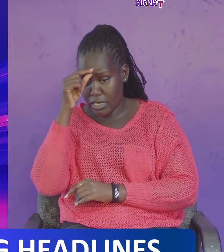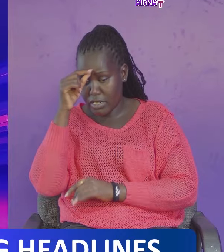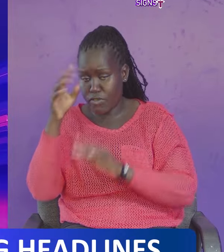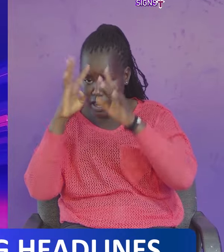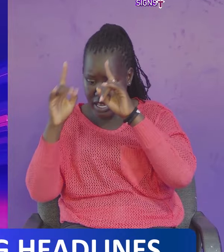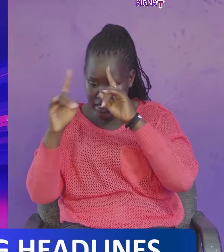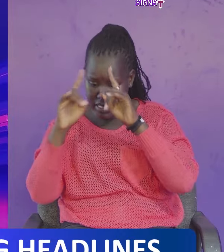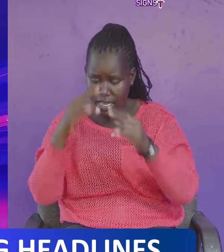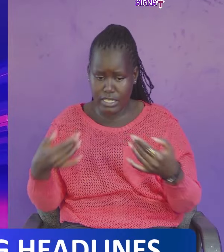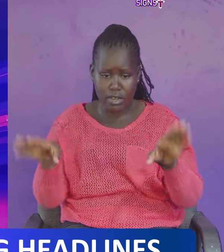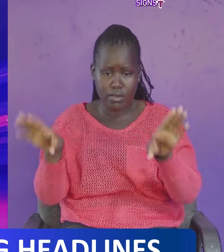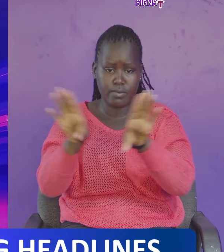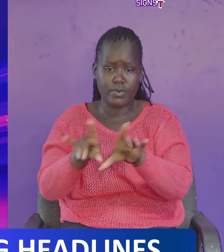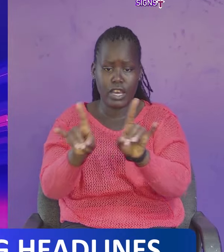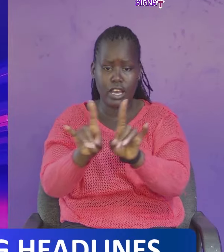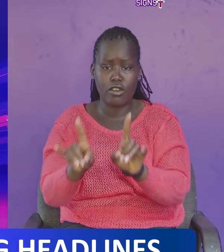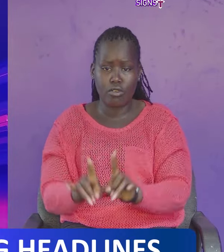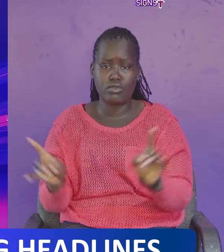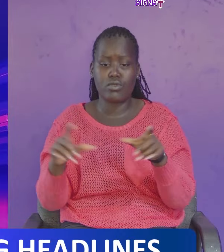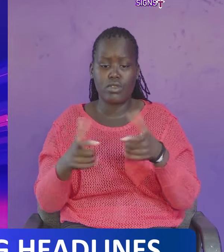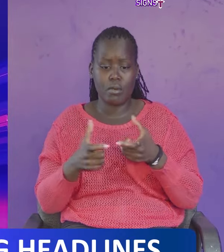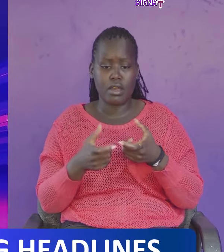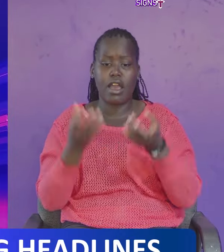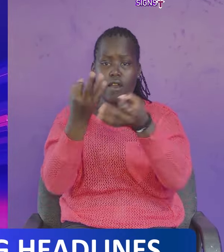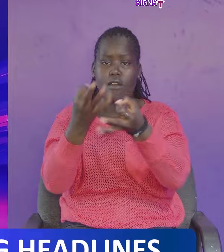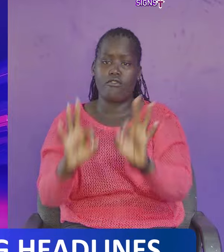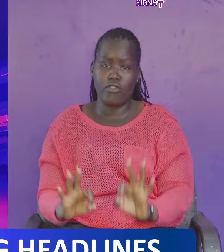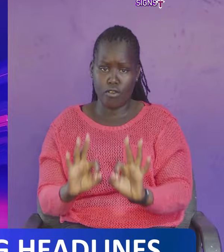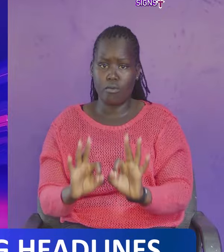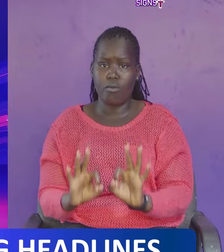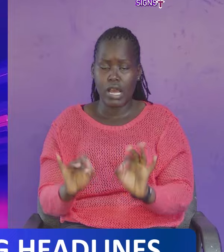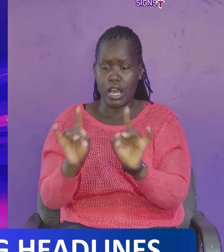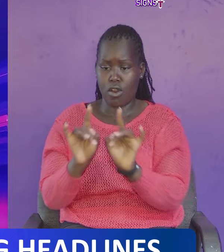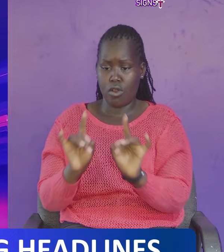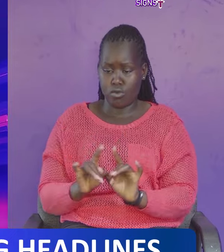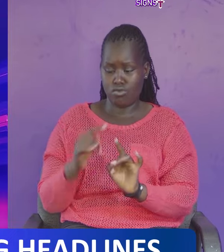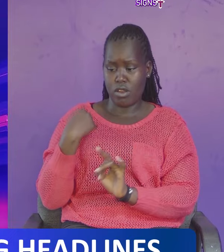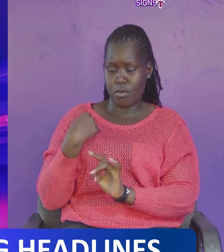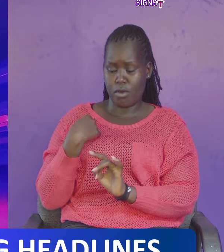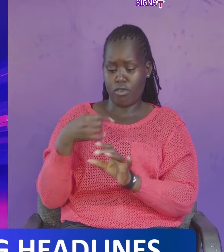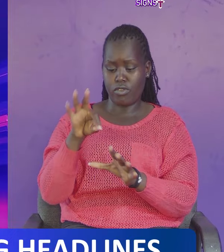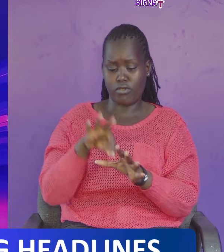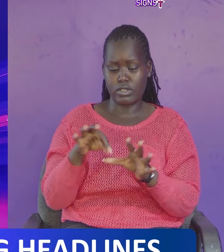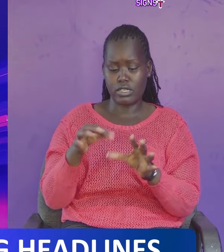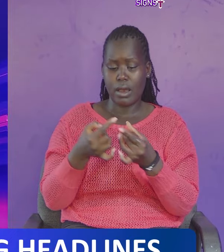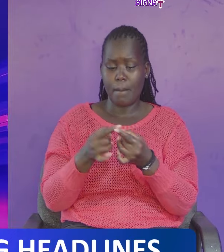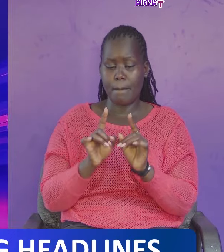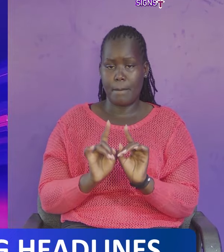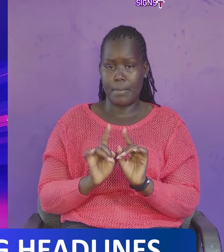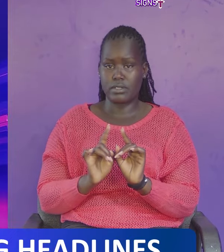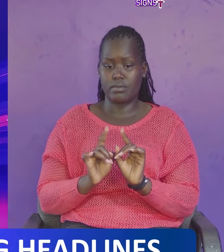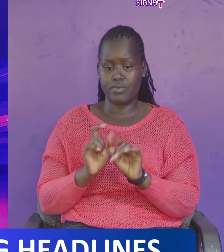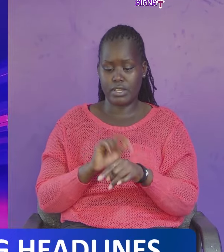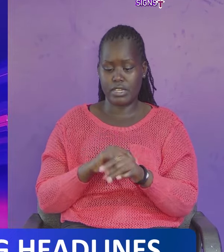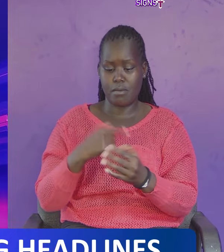and restriction of media freedom during the voting, counting, and tallying of the votes. Instead, during